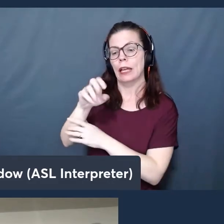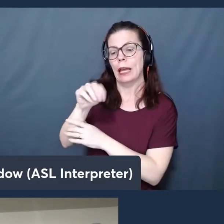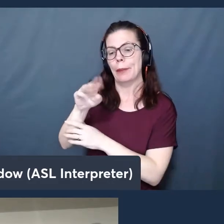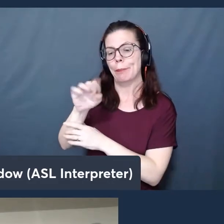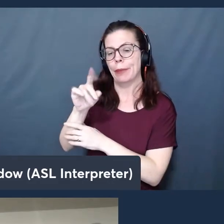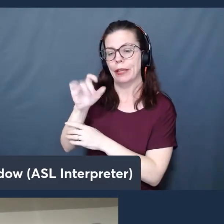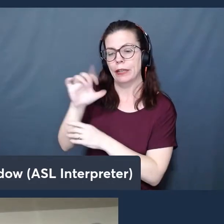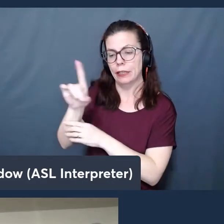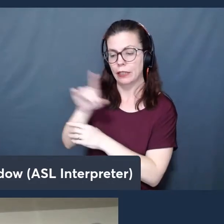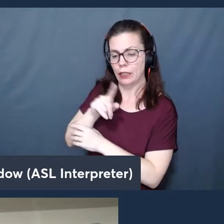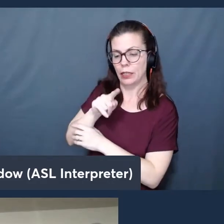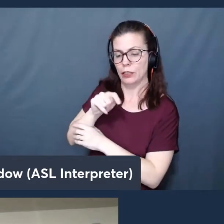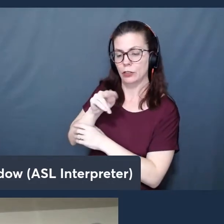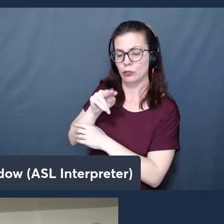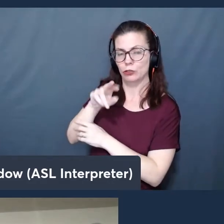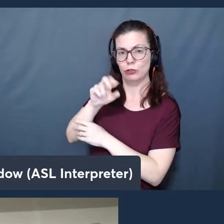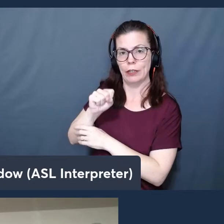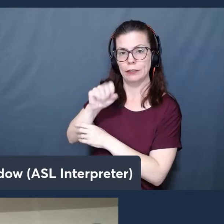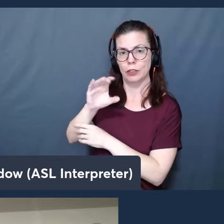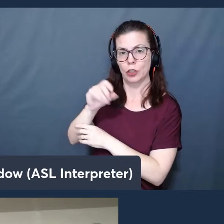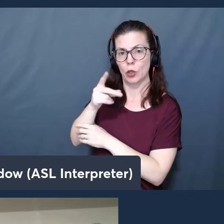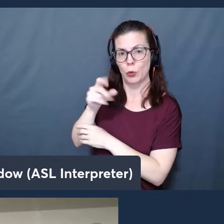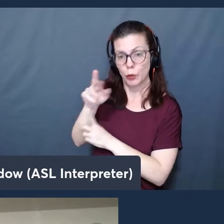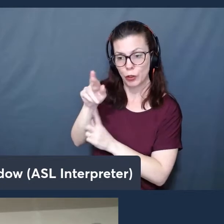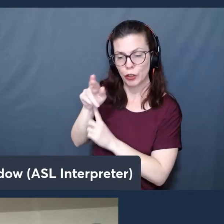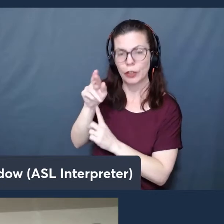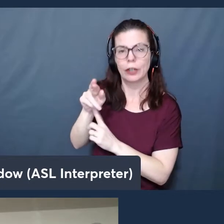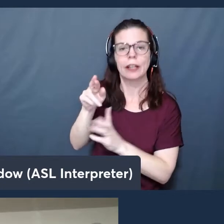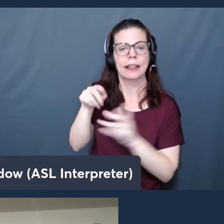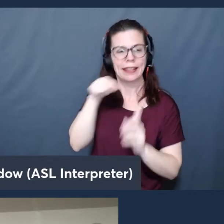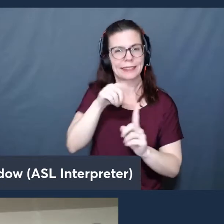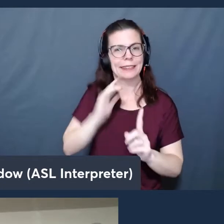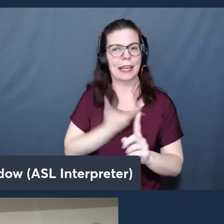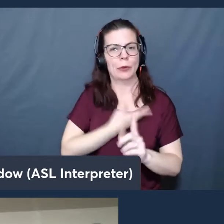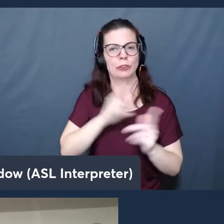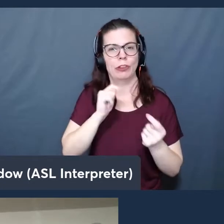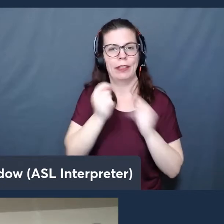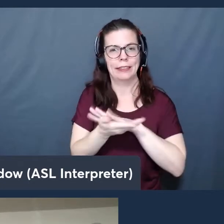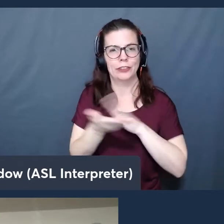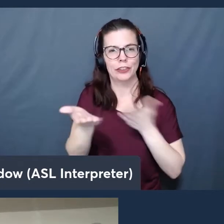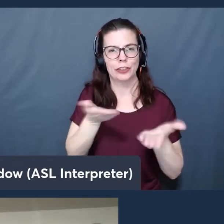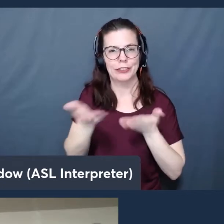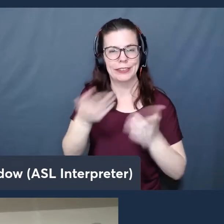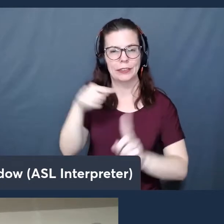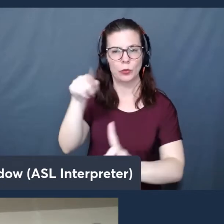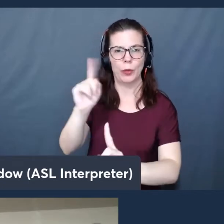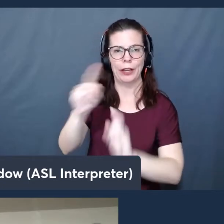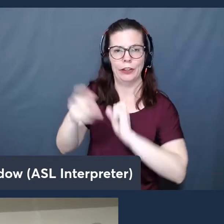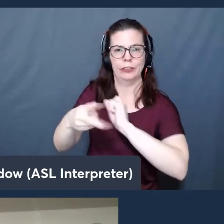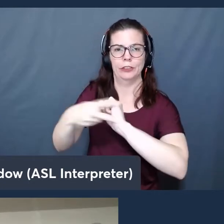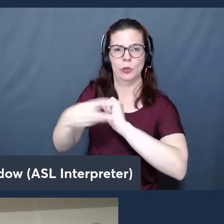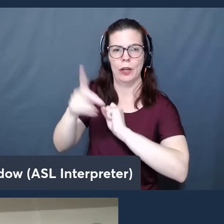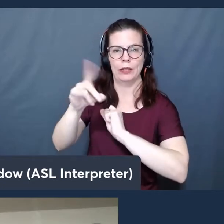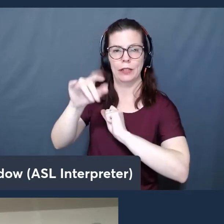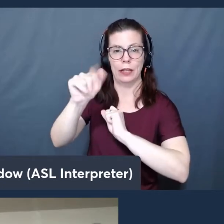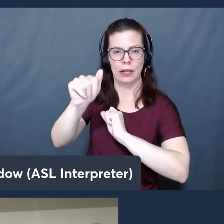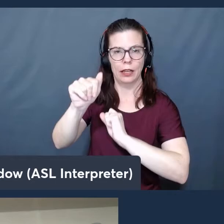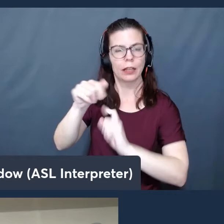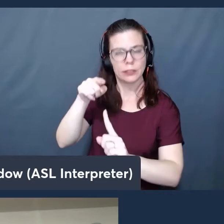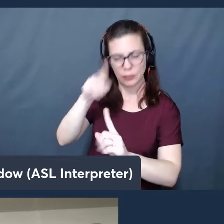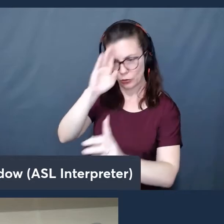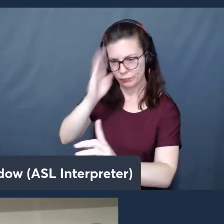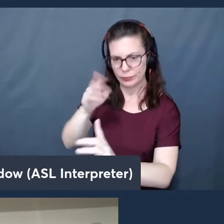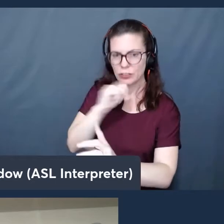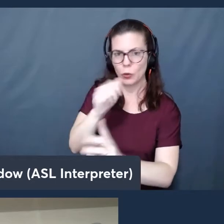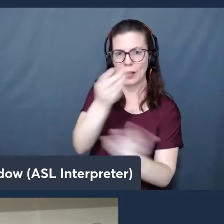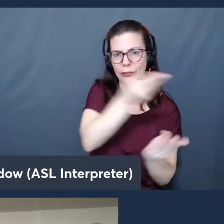really brings our translation services to where the data lives. So it addresses some of those challenges head on.